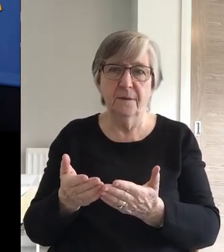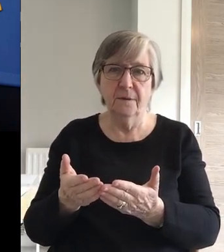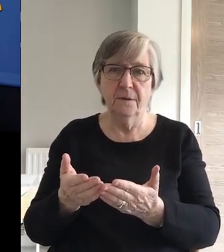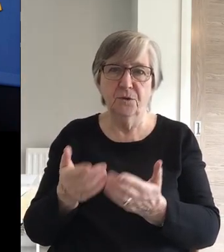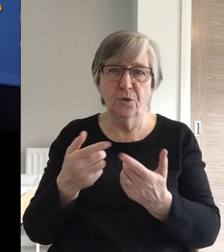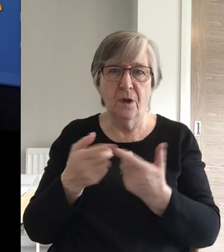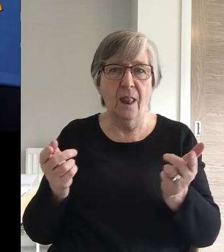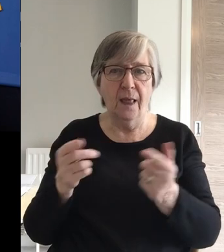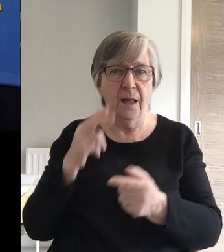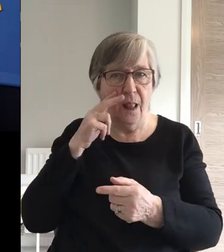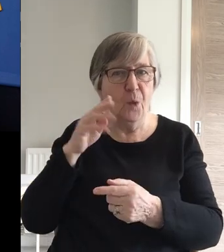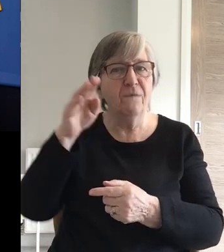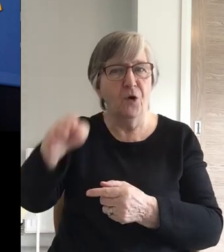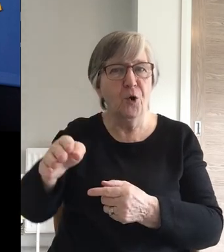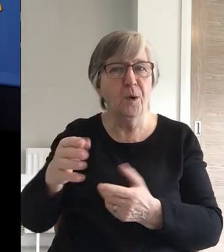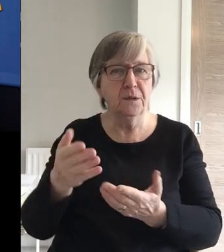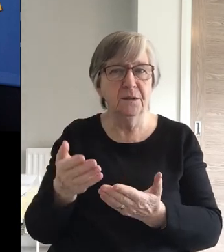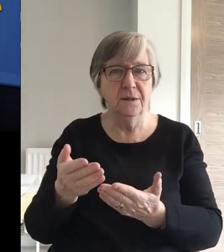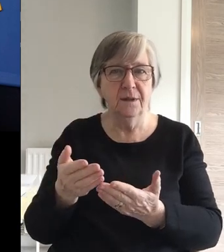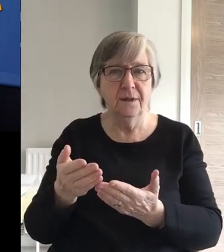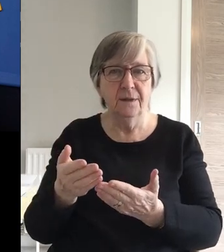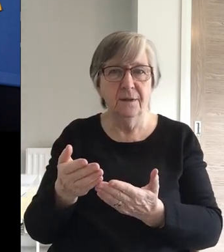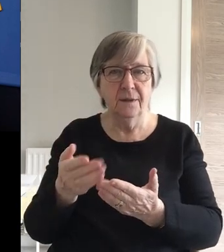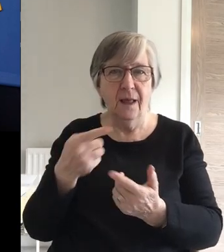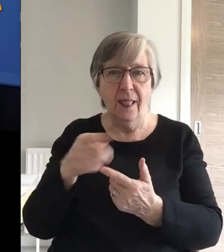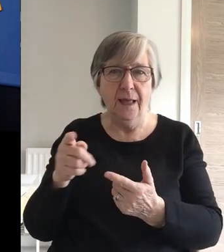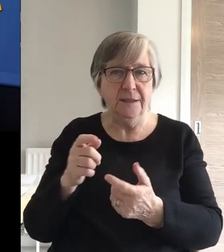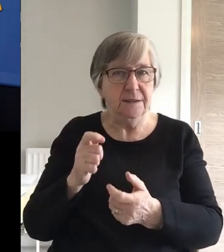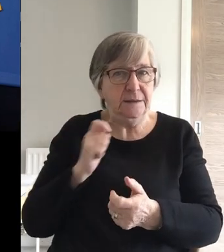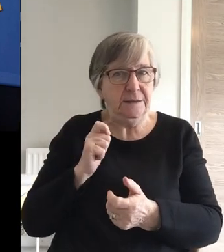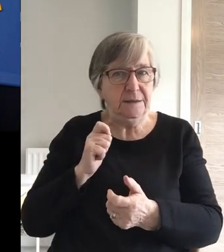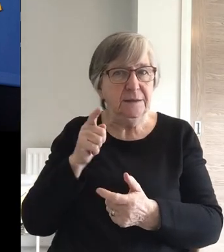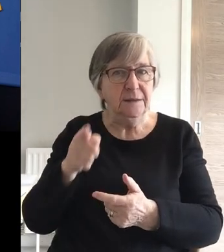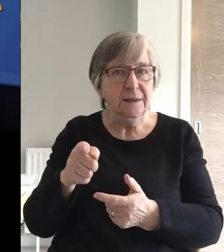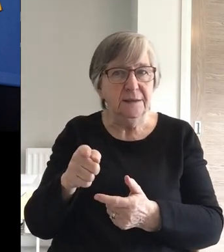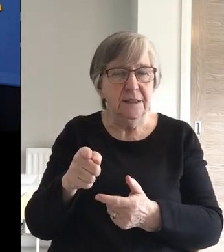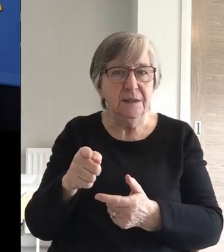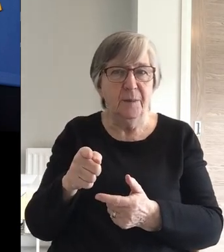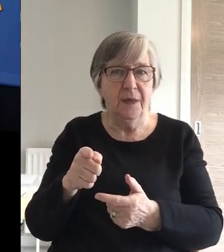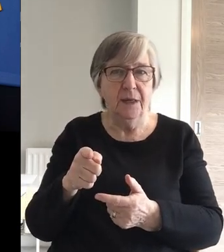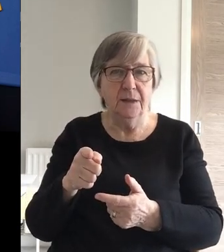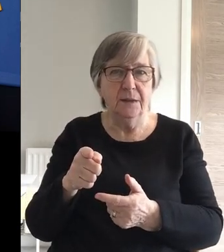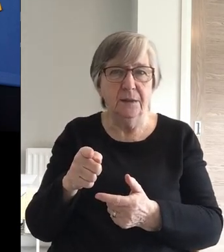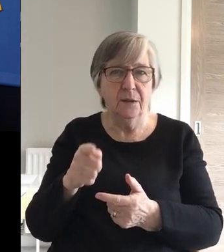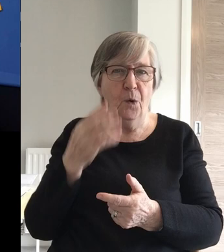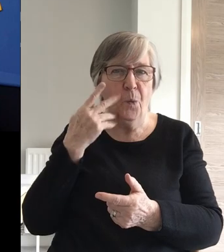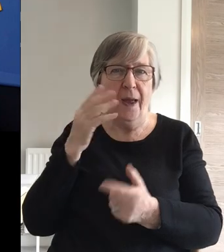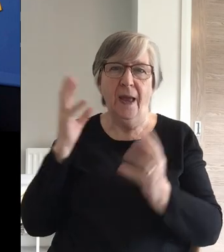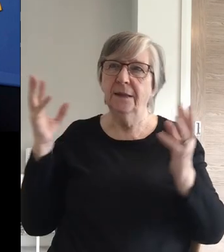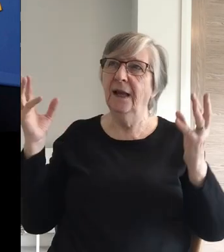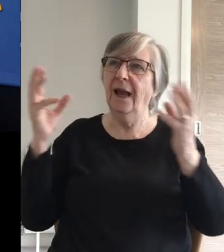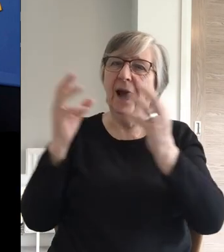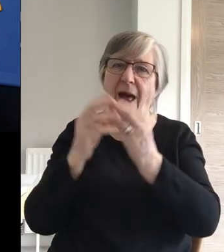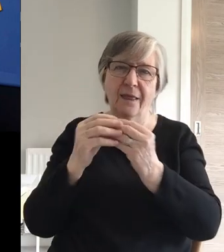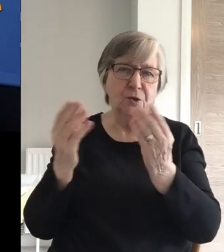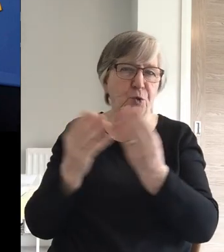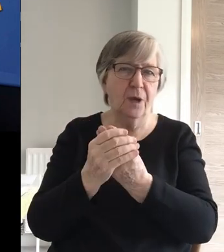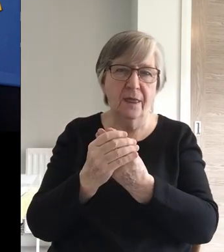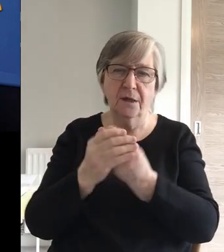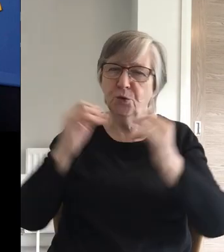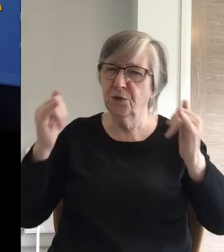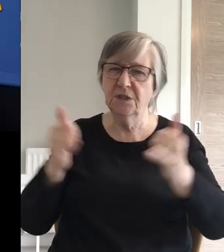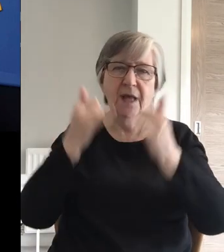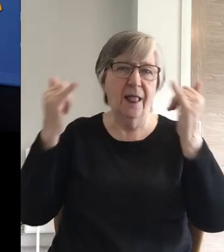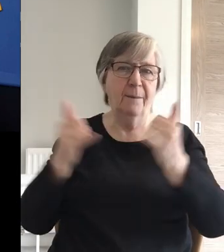So let's look forward. Let's anticipate that gathering together to celebrate